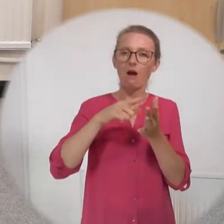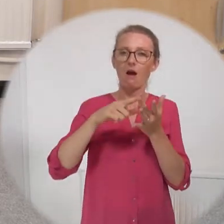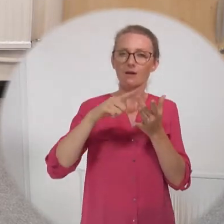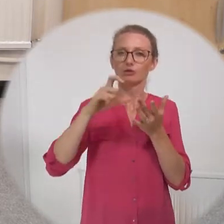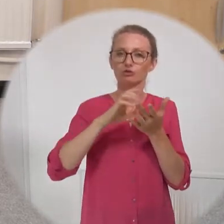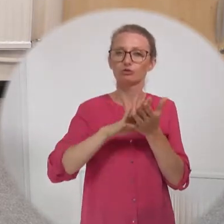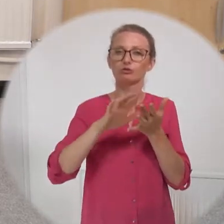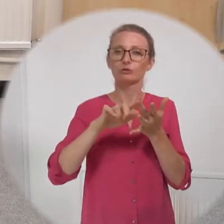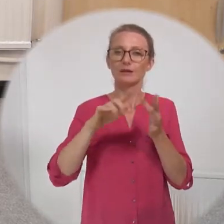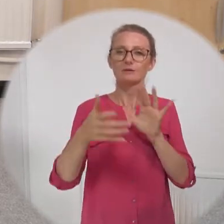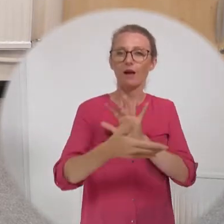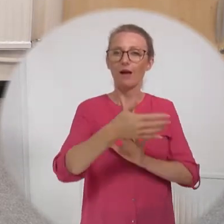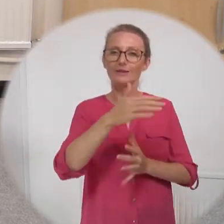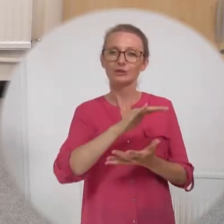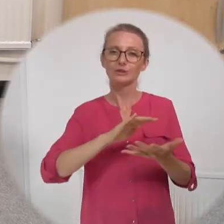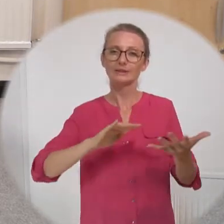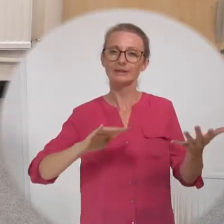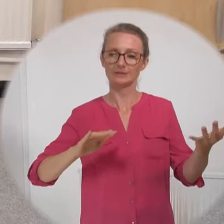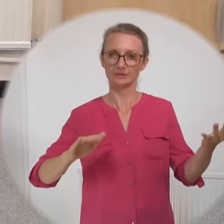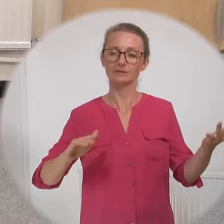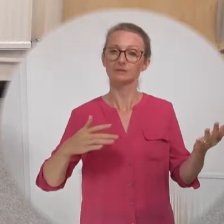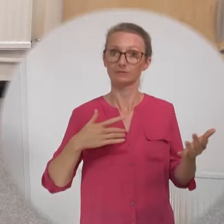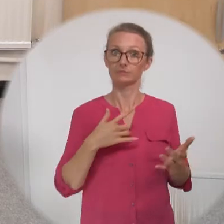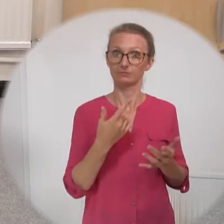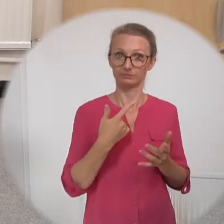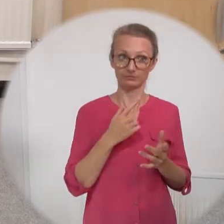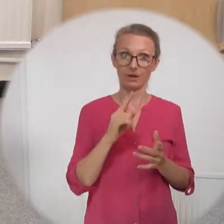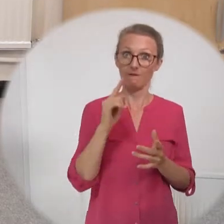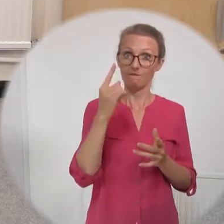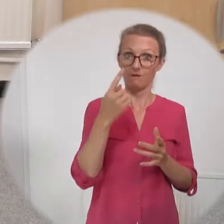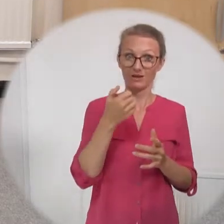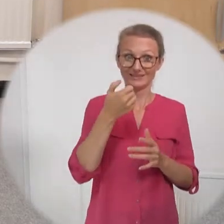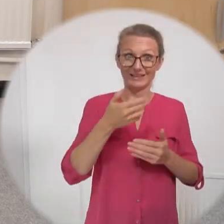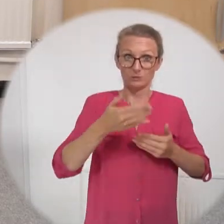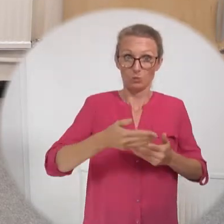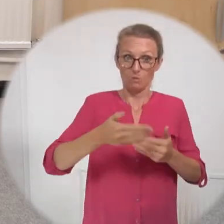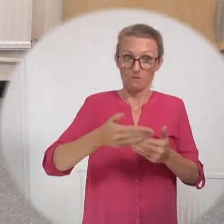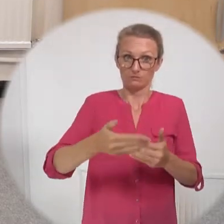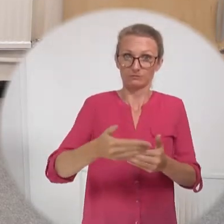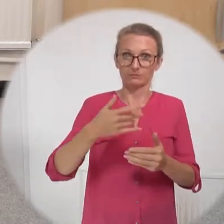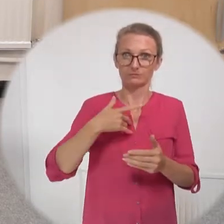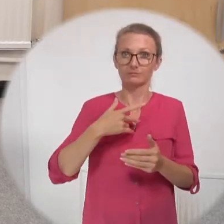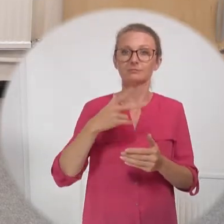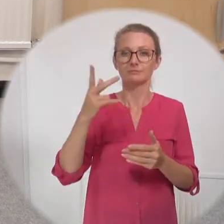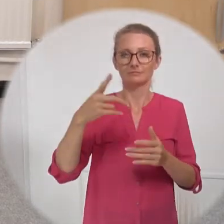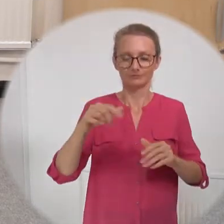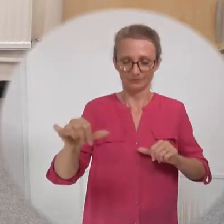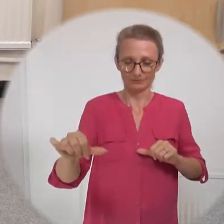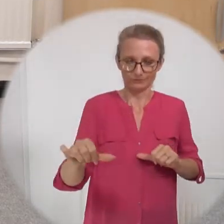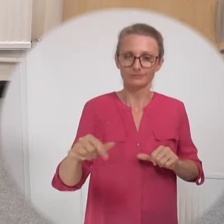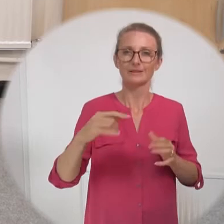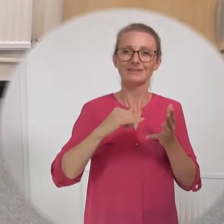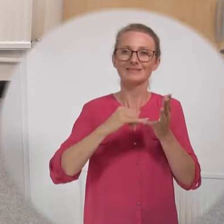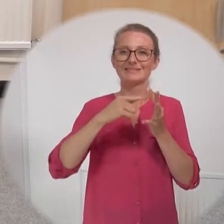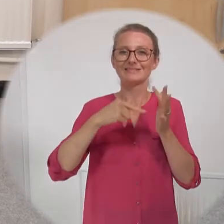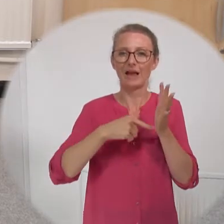The movements we will be looking at are the first 6 movements of the 18 set